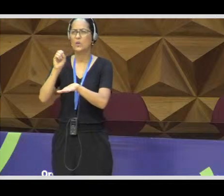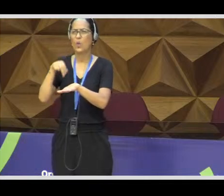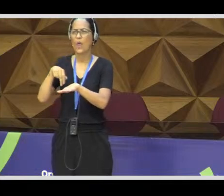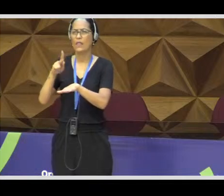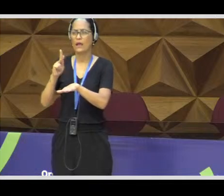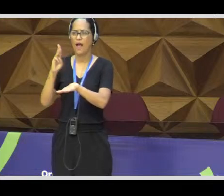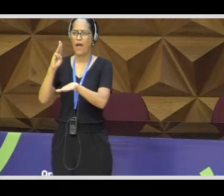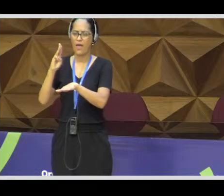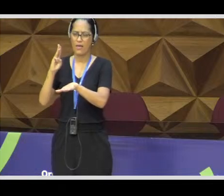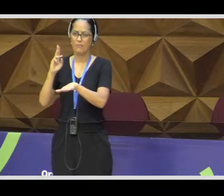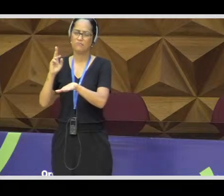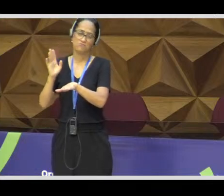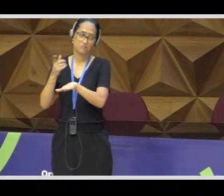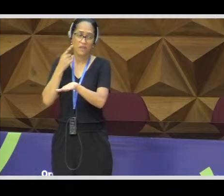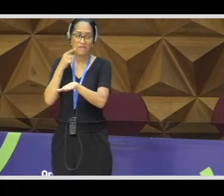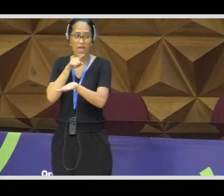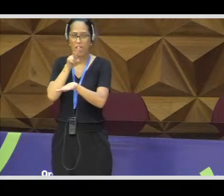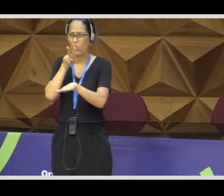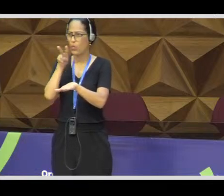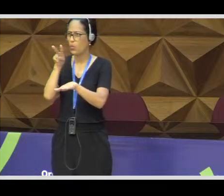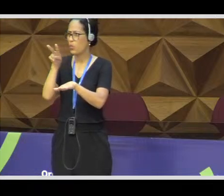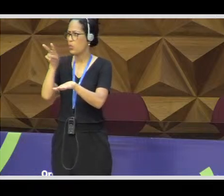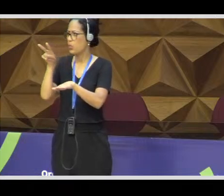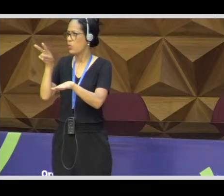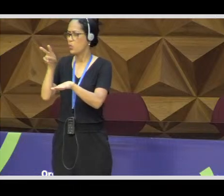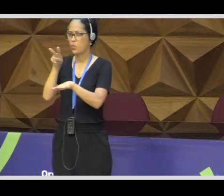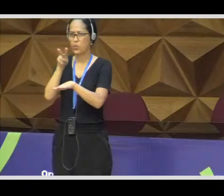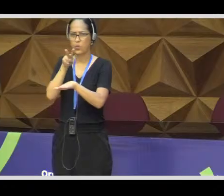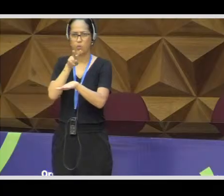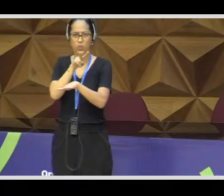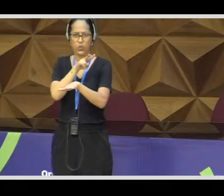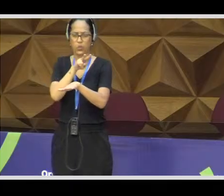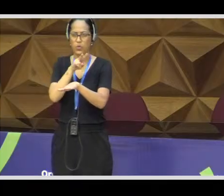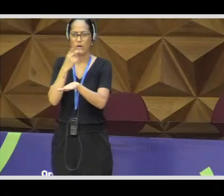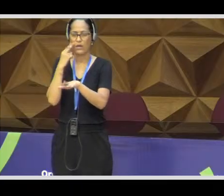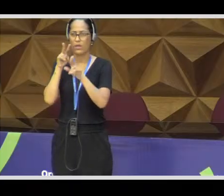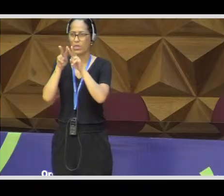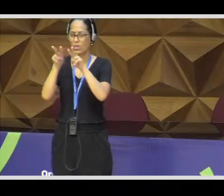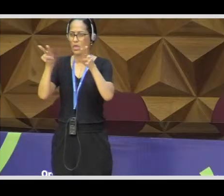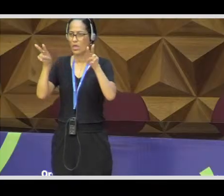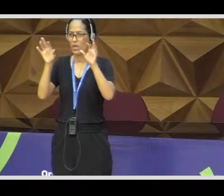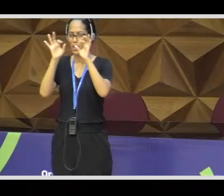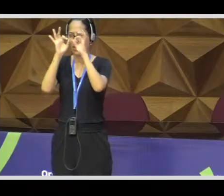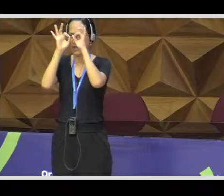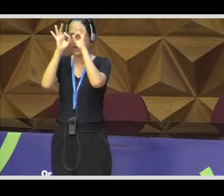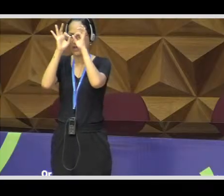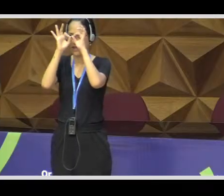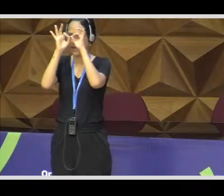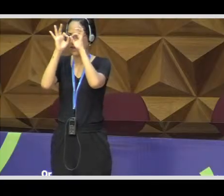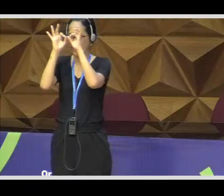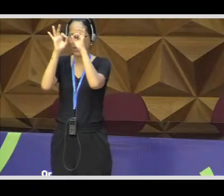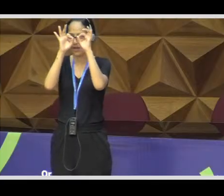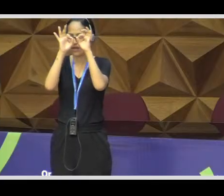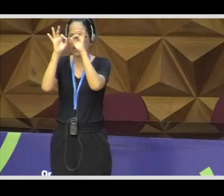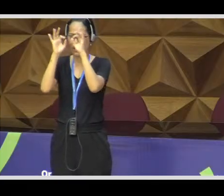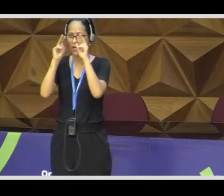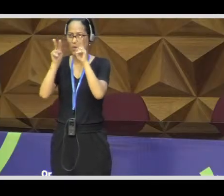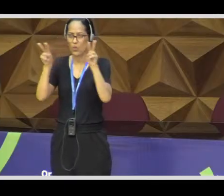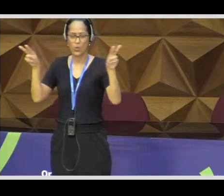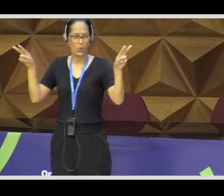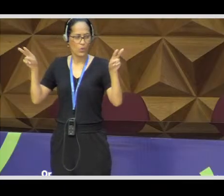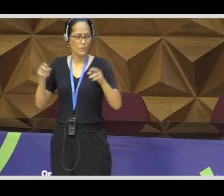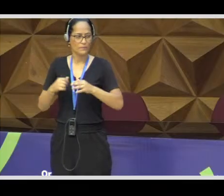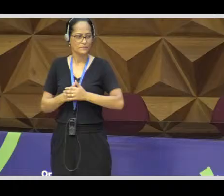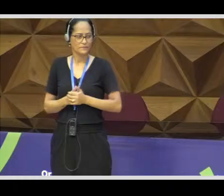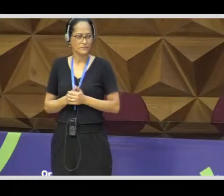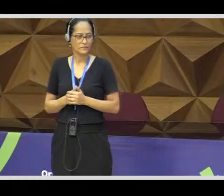what you can see in the windows at the bottom, that's the two views of your VR headset. We had a text comprehension task. So people were reading some text and